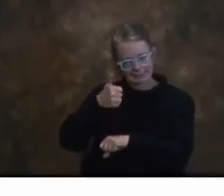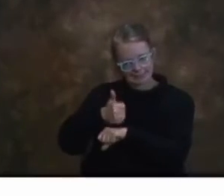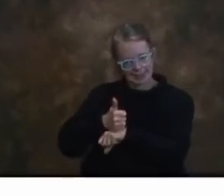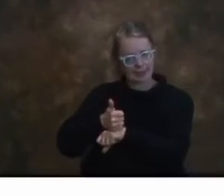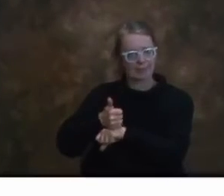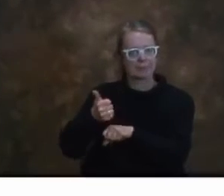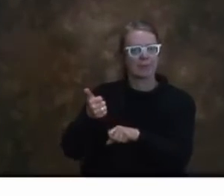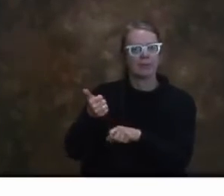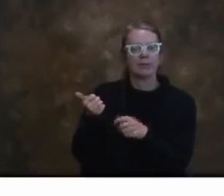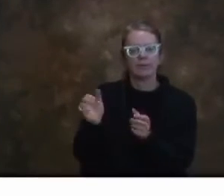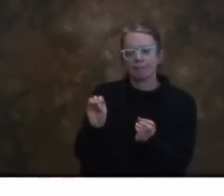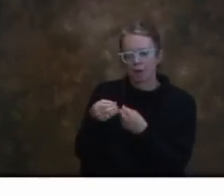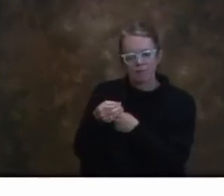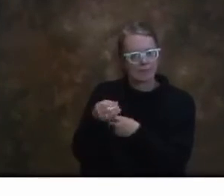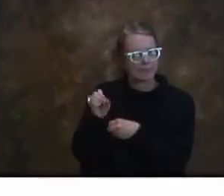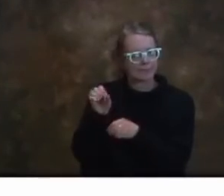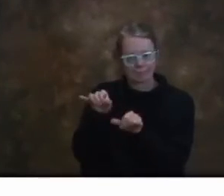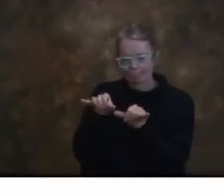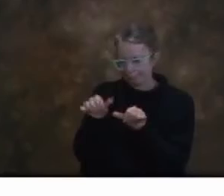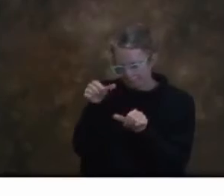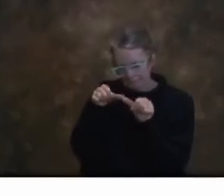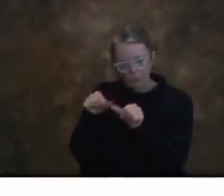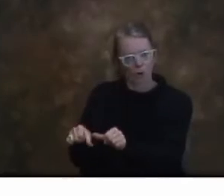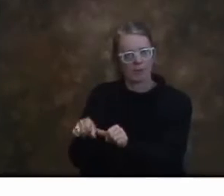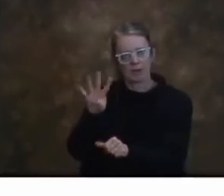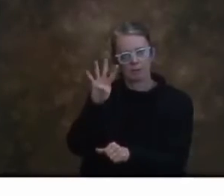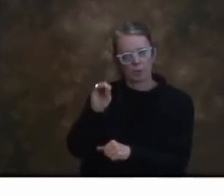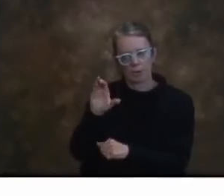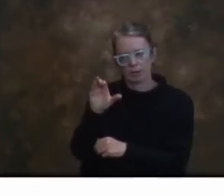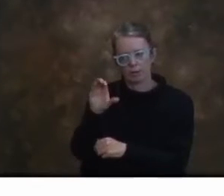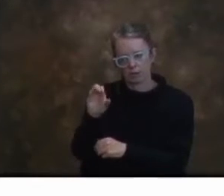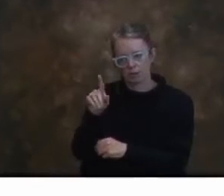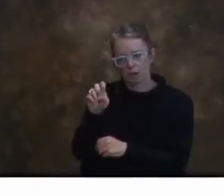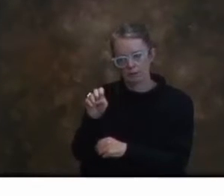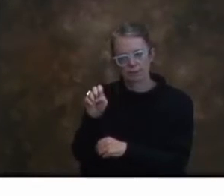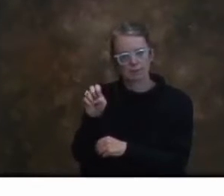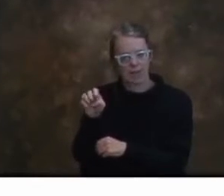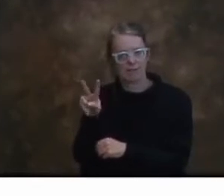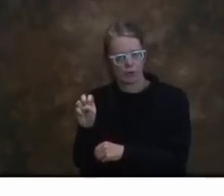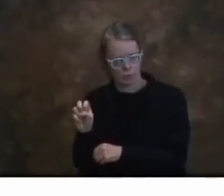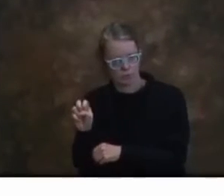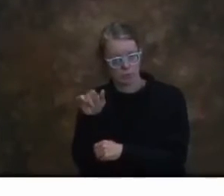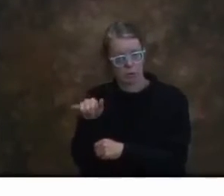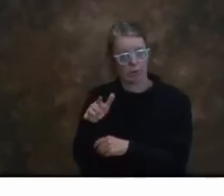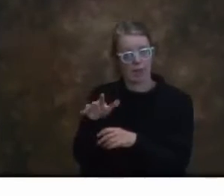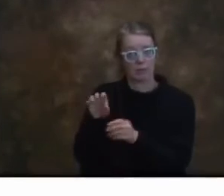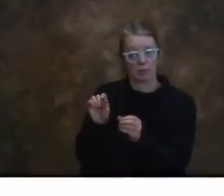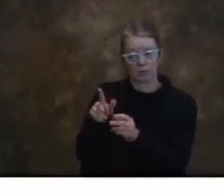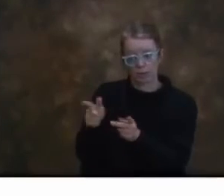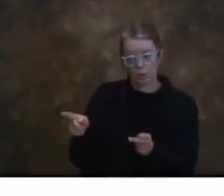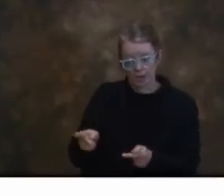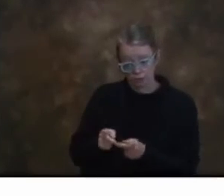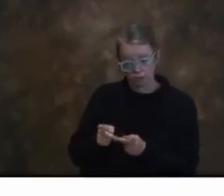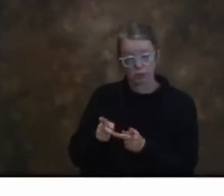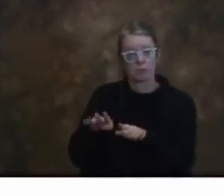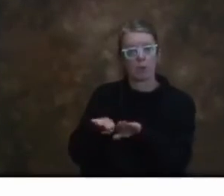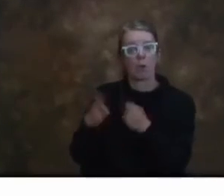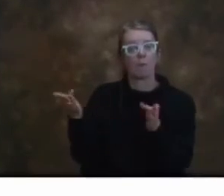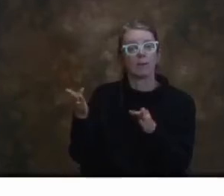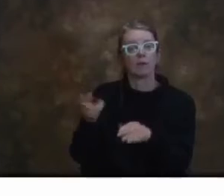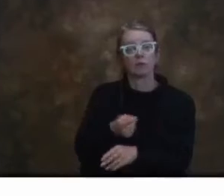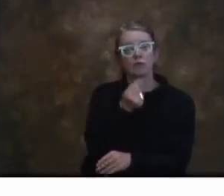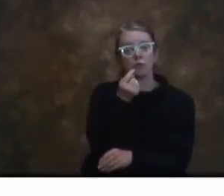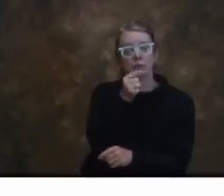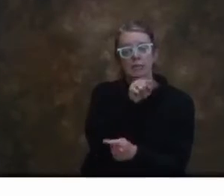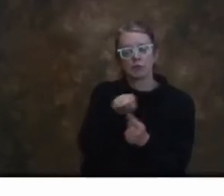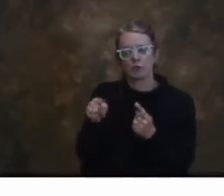Cox, and we continue to do community outreach events. So just a reminder that our fixed site is now Tuesday through Friday, 9